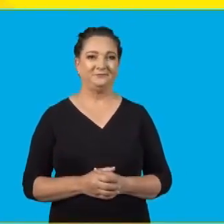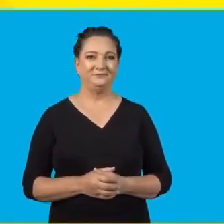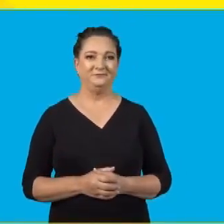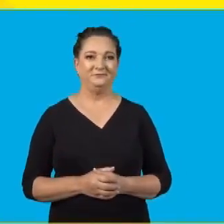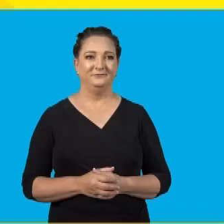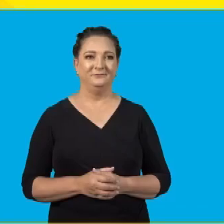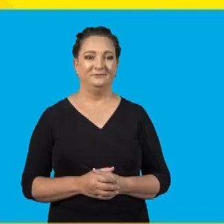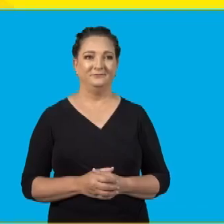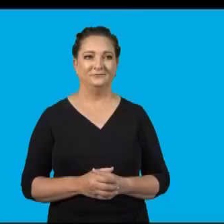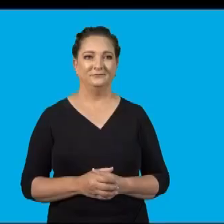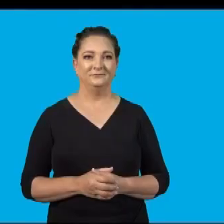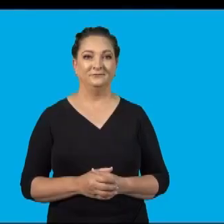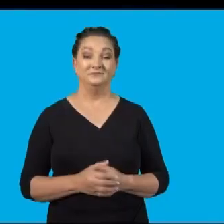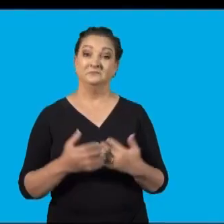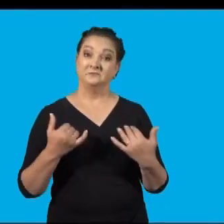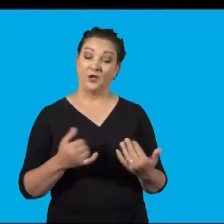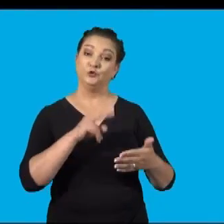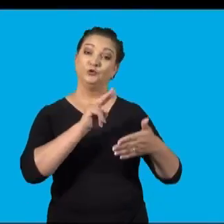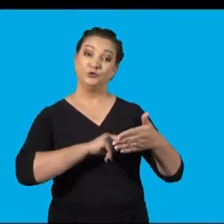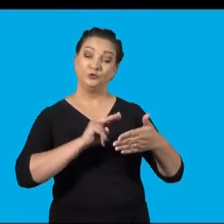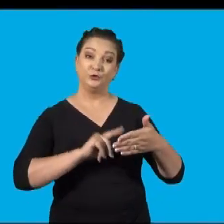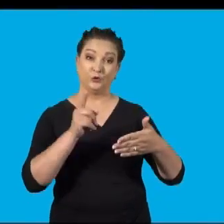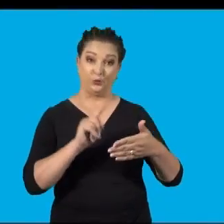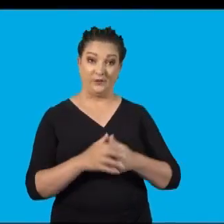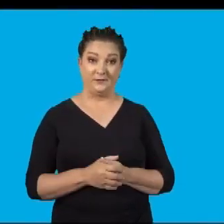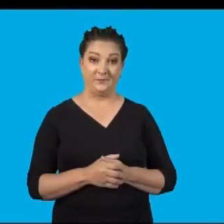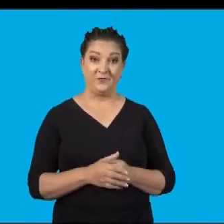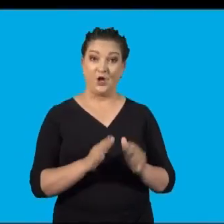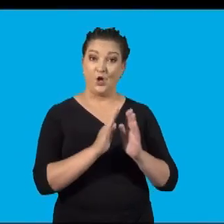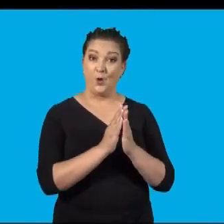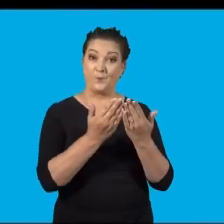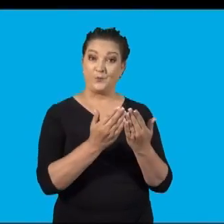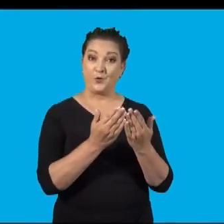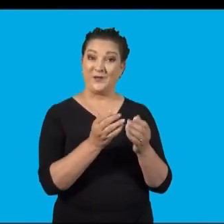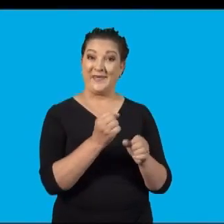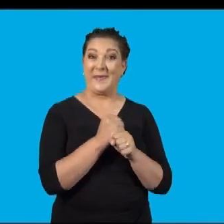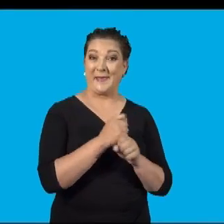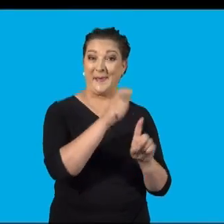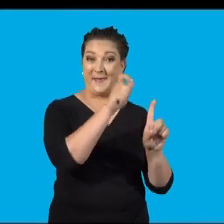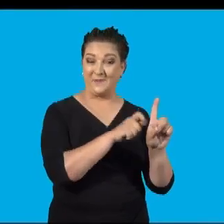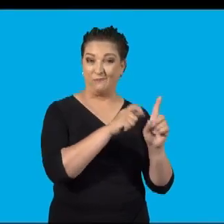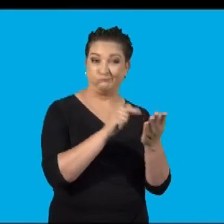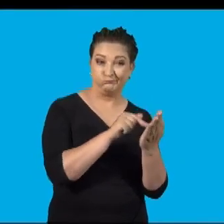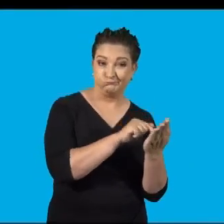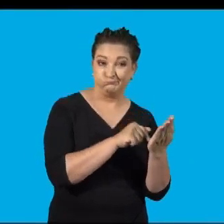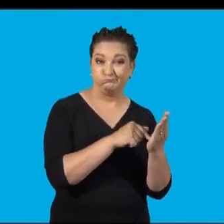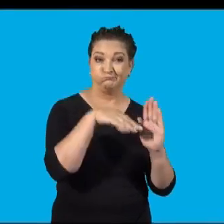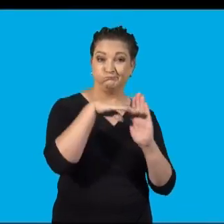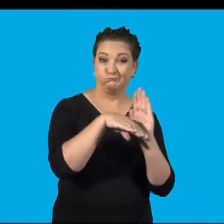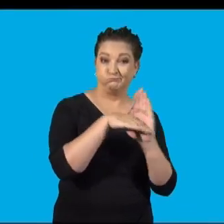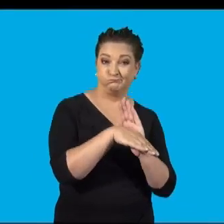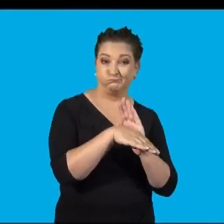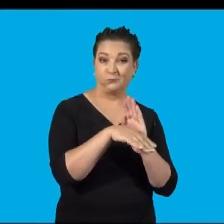question. And it reads, the bookkeeper calculated depreciation of the